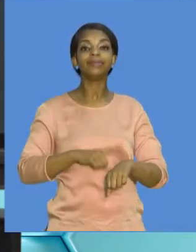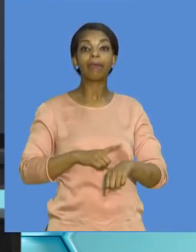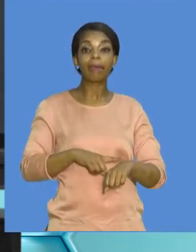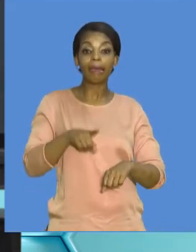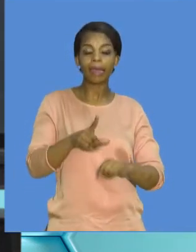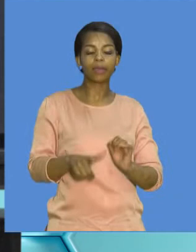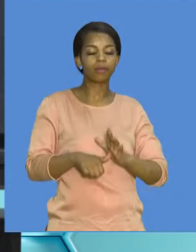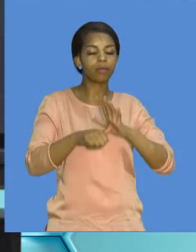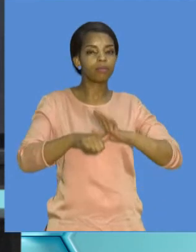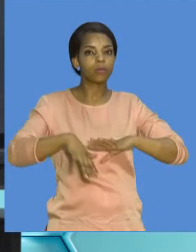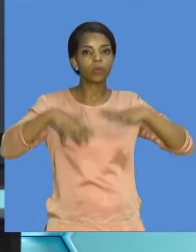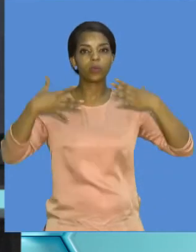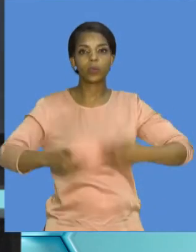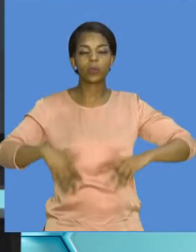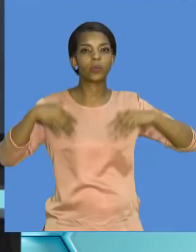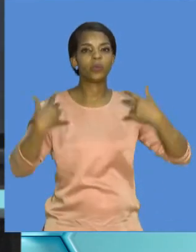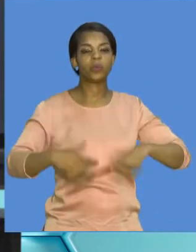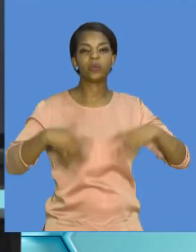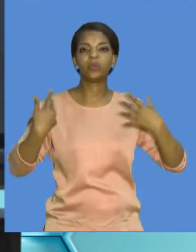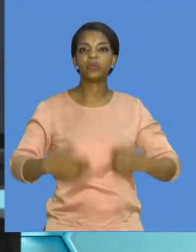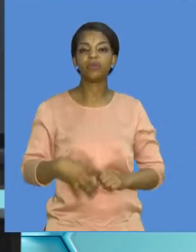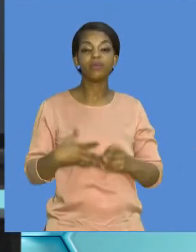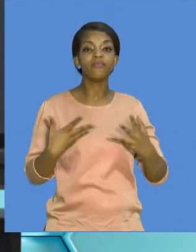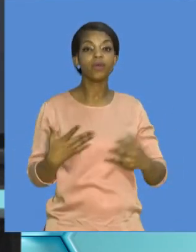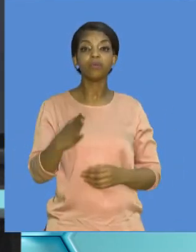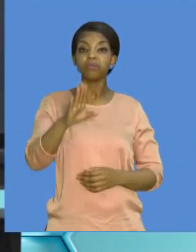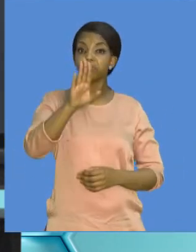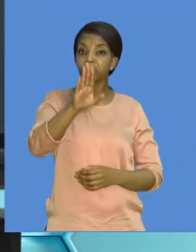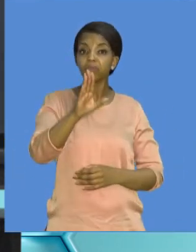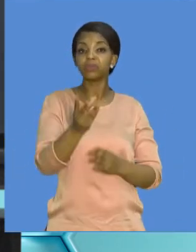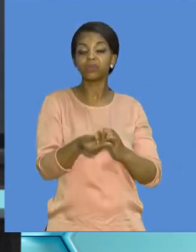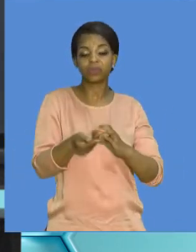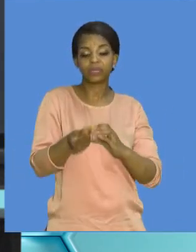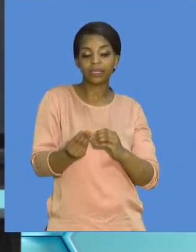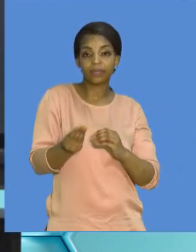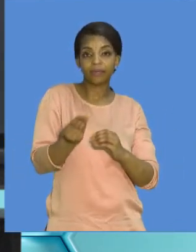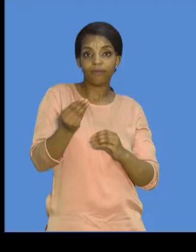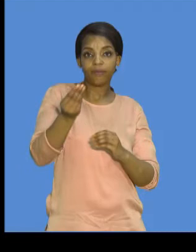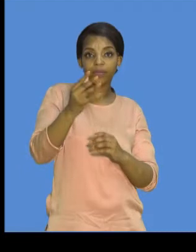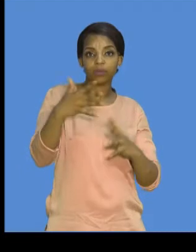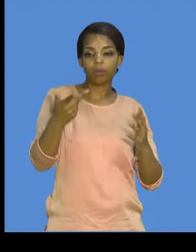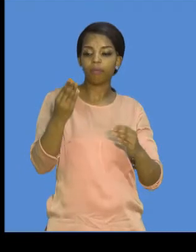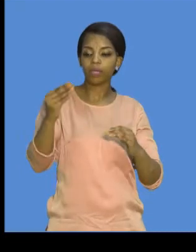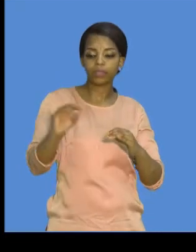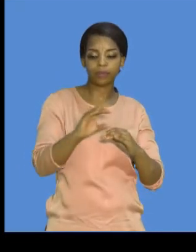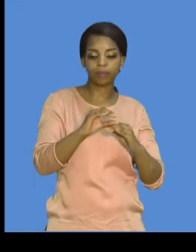role in you investing or in you having growth that will take place over time.